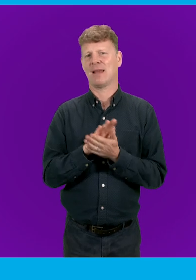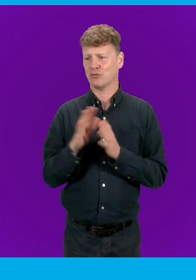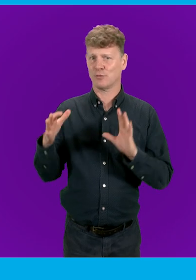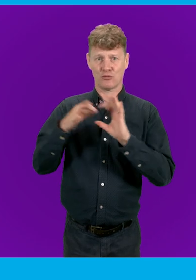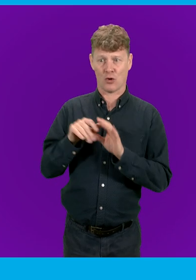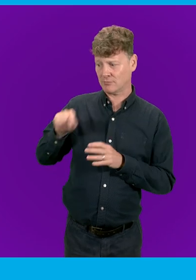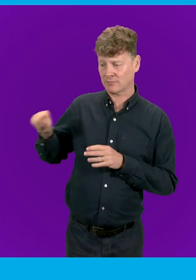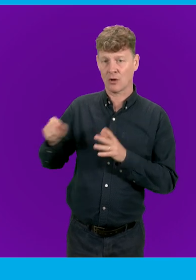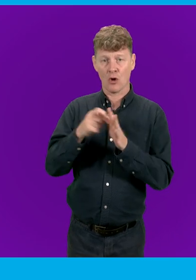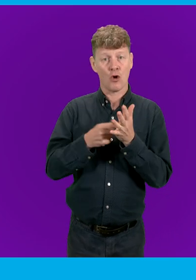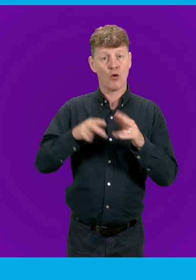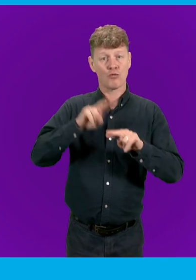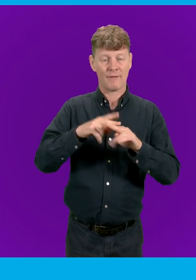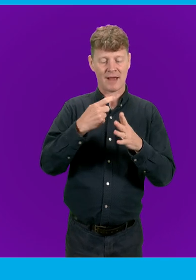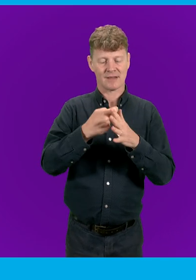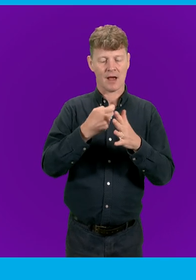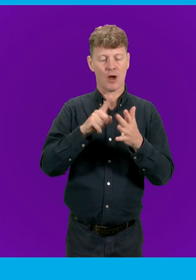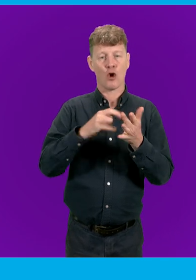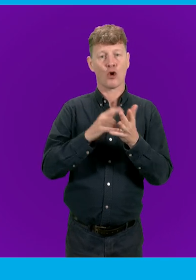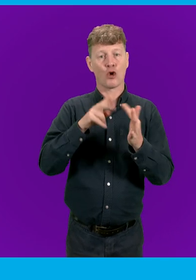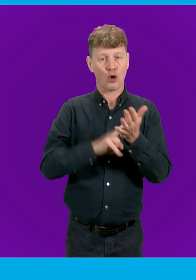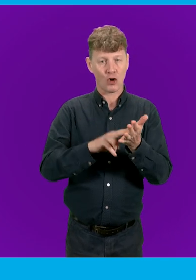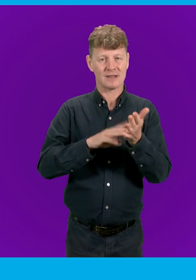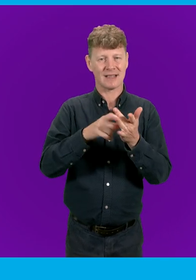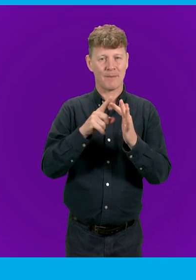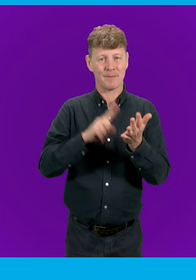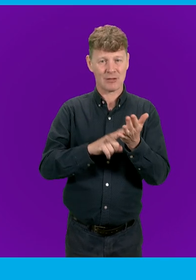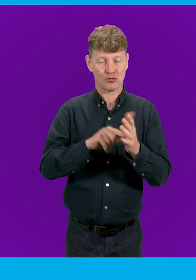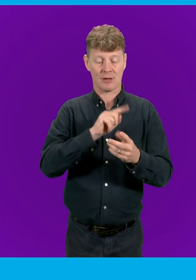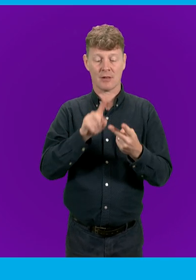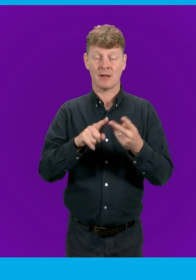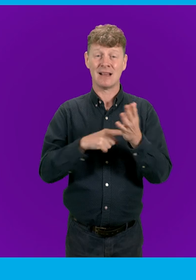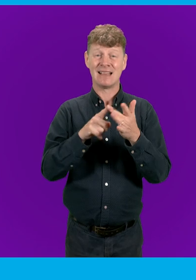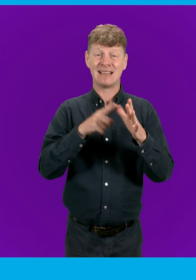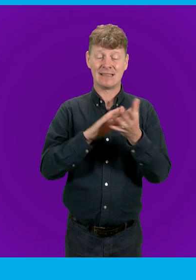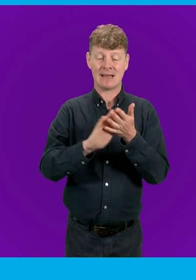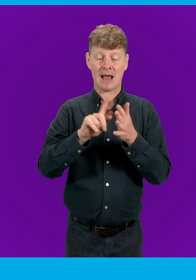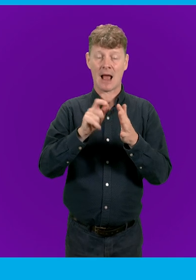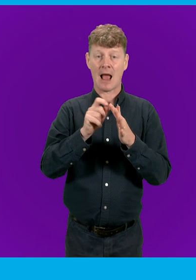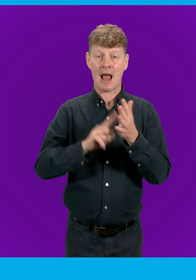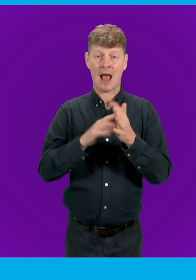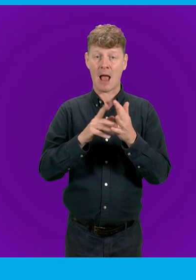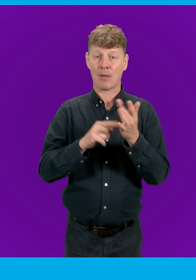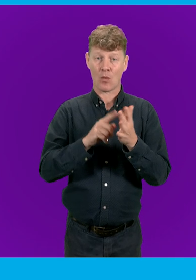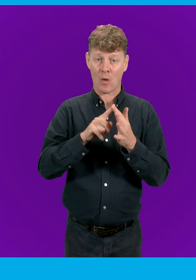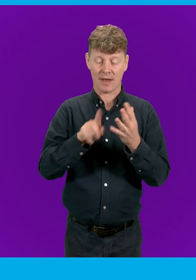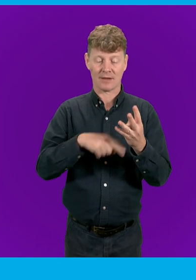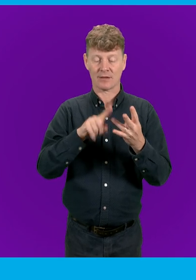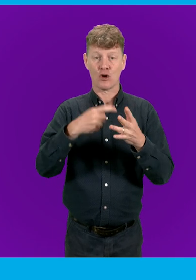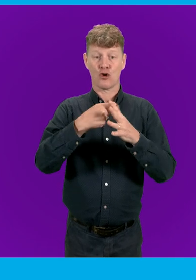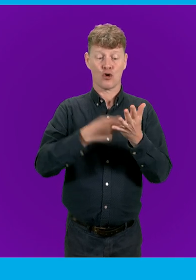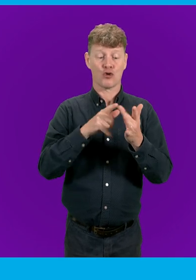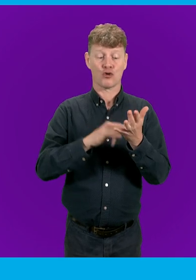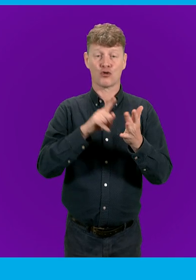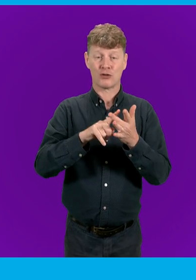today by Professor Kirsten Mitchell, Tia Heppelwhite, and Christy Donovan. So